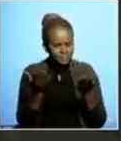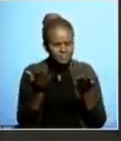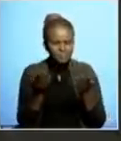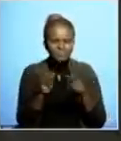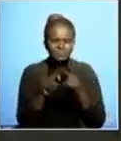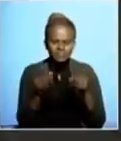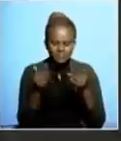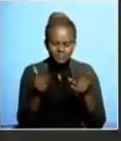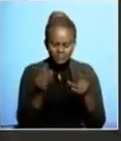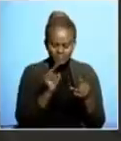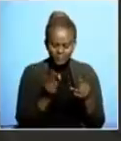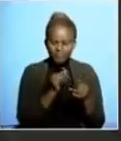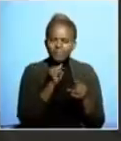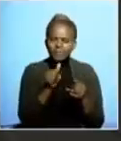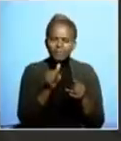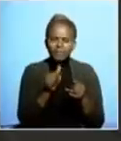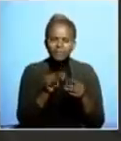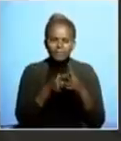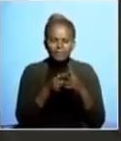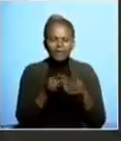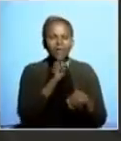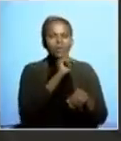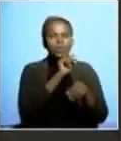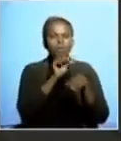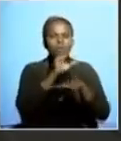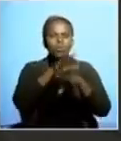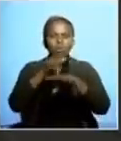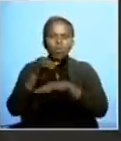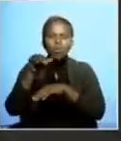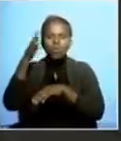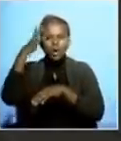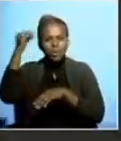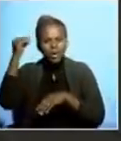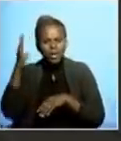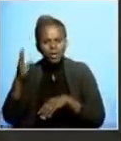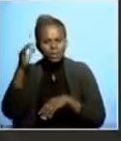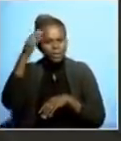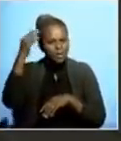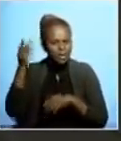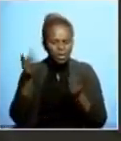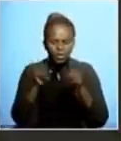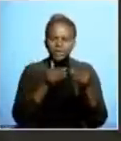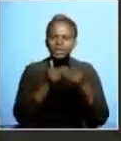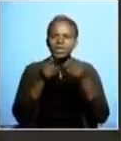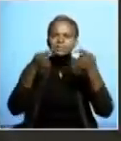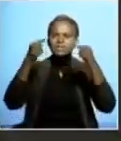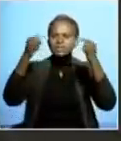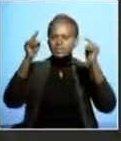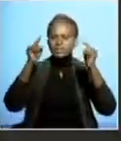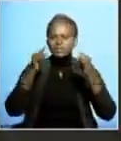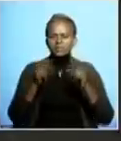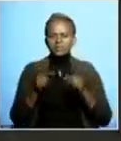But we must not start shouting kawalala, kawalala, when we are about to succeed.